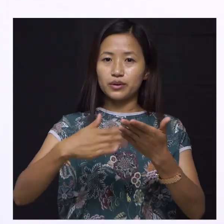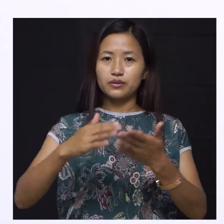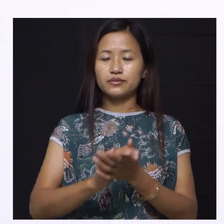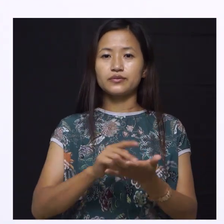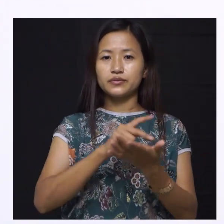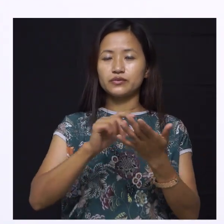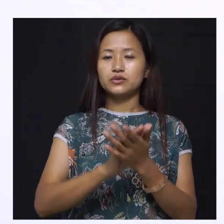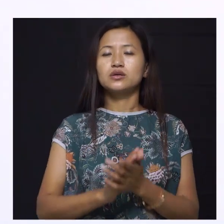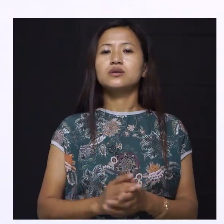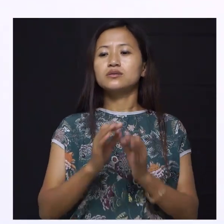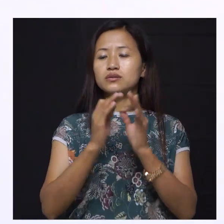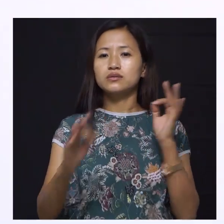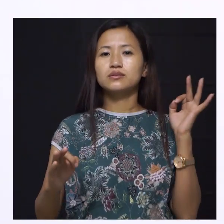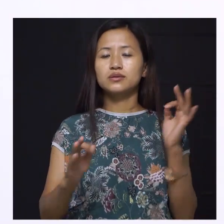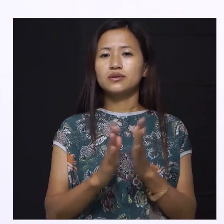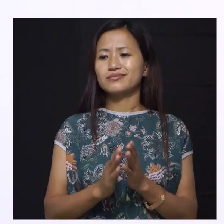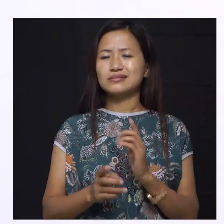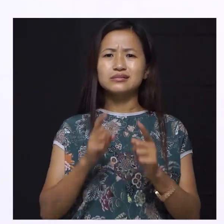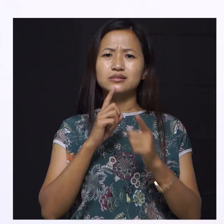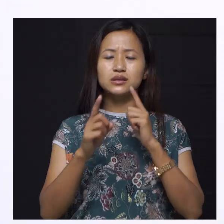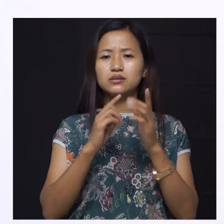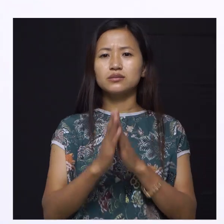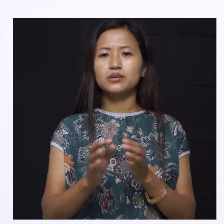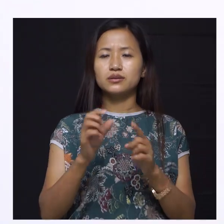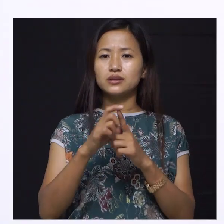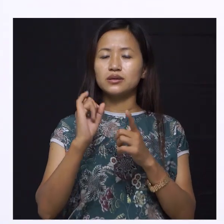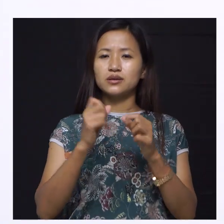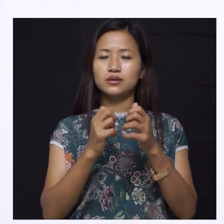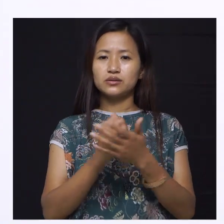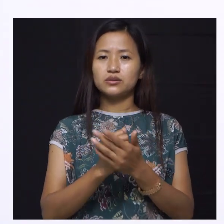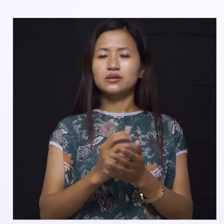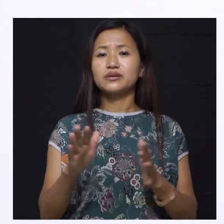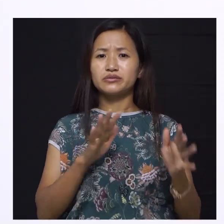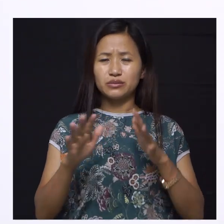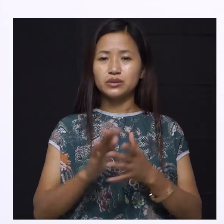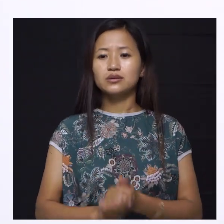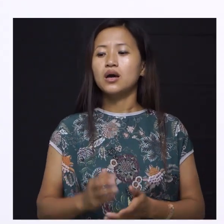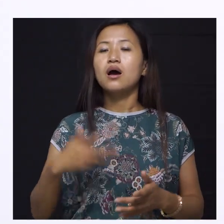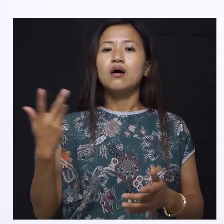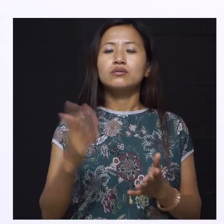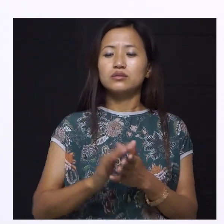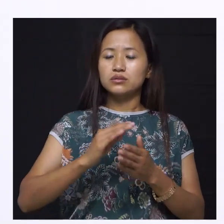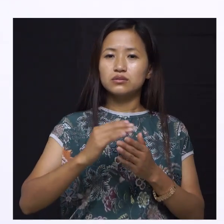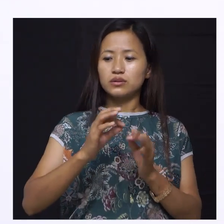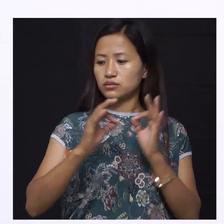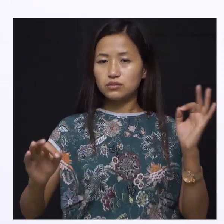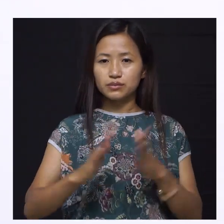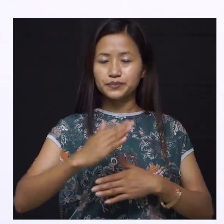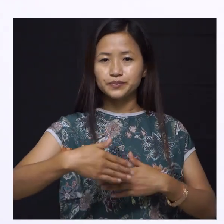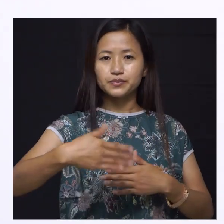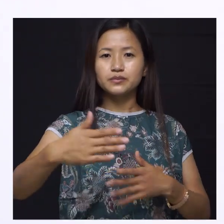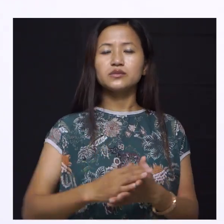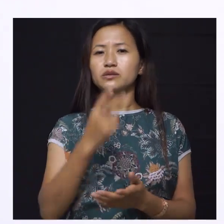setting. We will not be discussing the dialogues here, okay? We will see the setting of how the story proceeds. If you watch a movie, what do